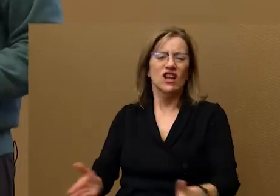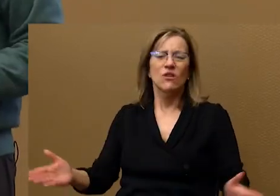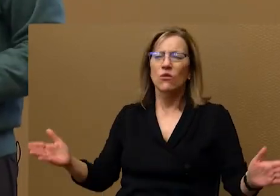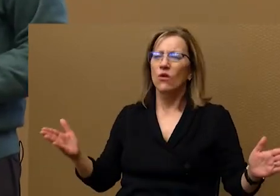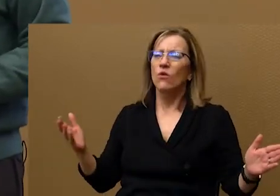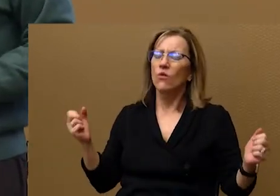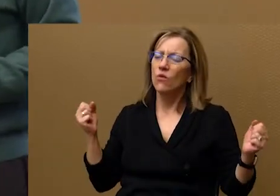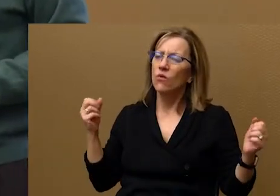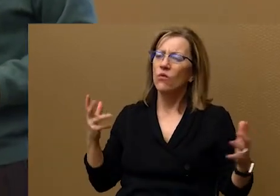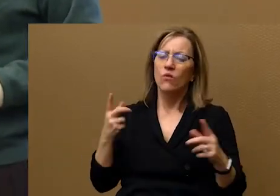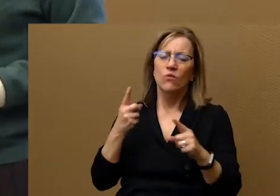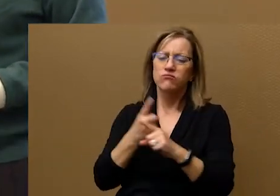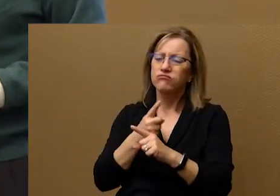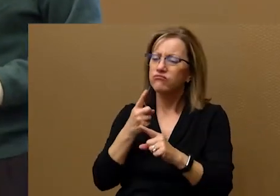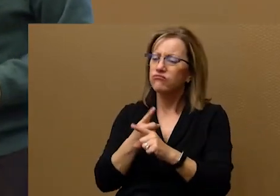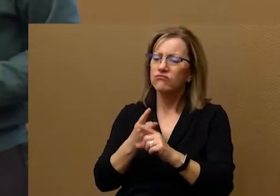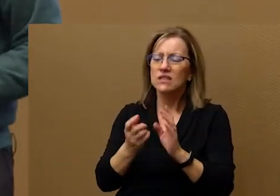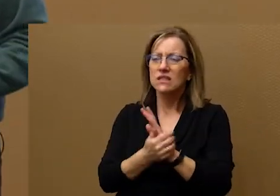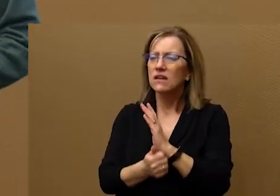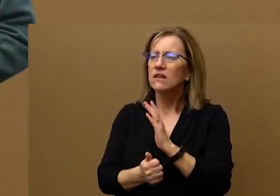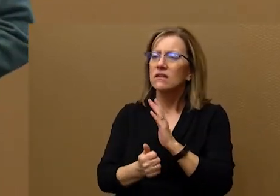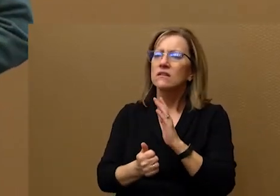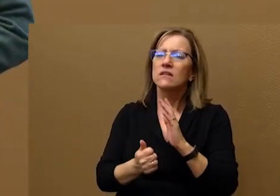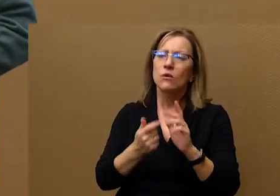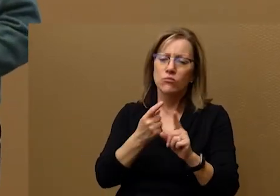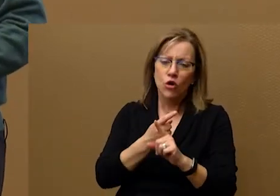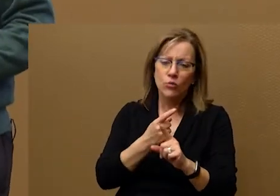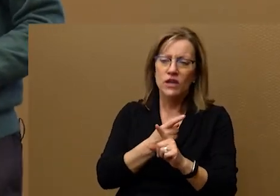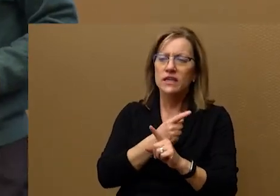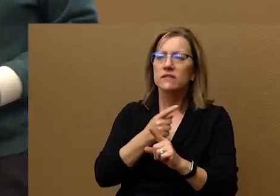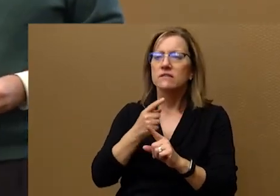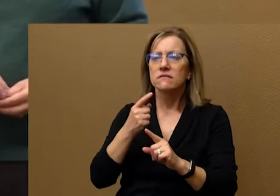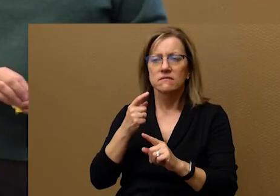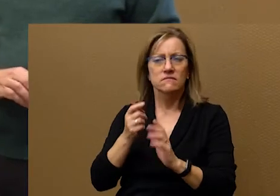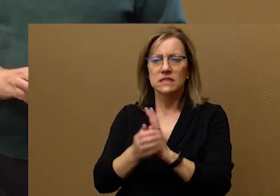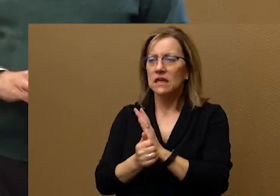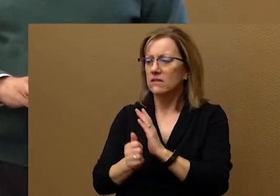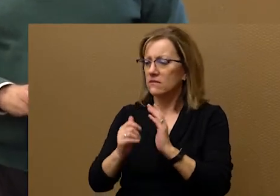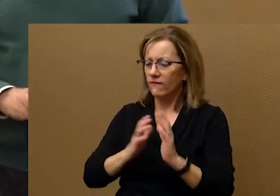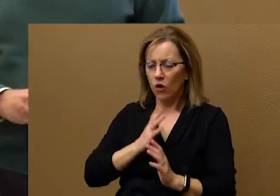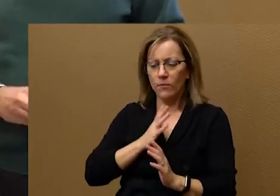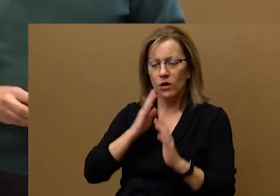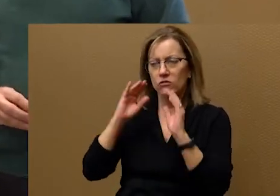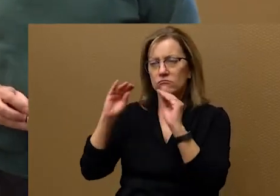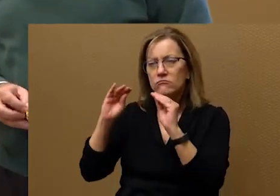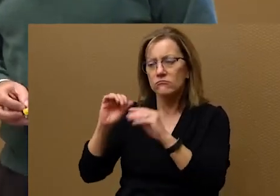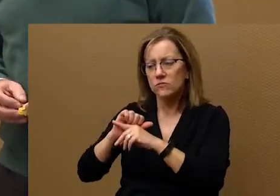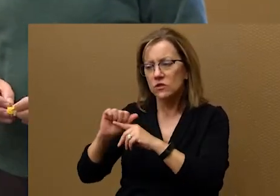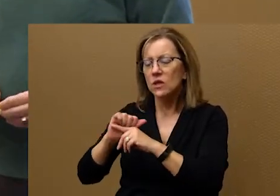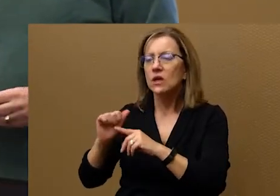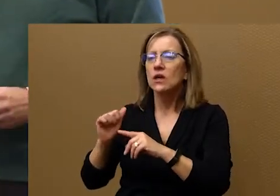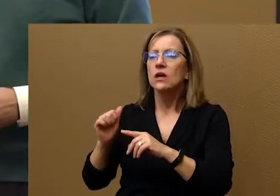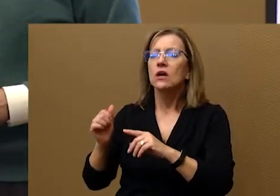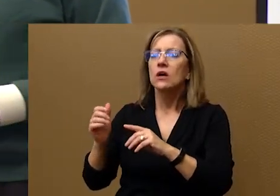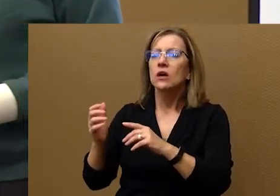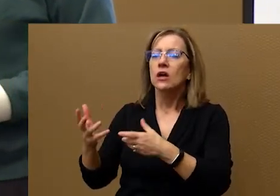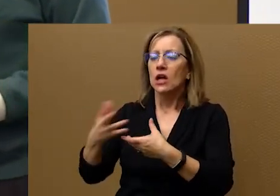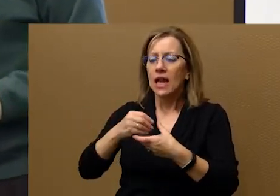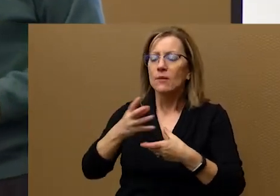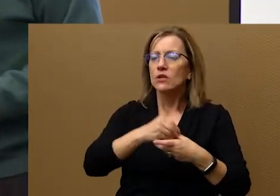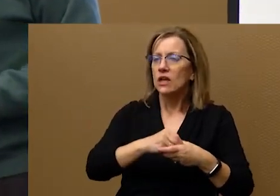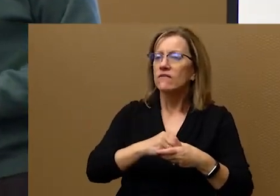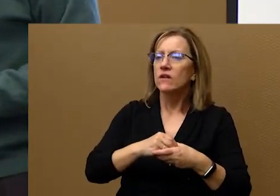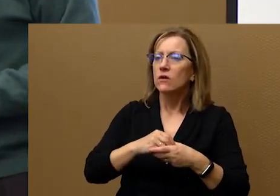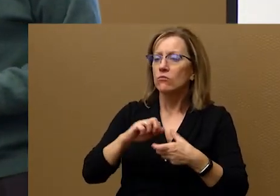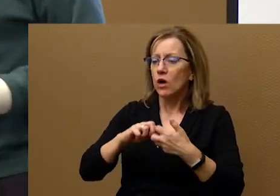skills, coping skills, social skills, and there's a formal training program. So in collaborative problem solving, you're not doing formal skill